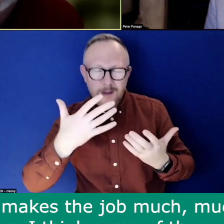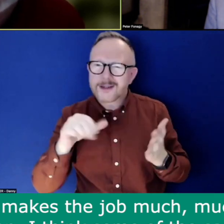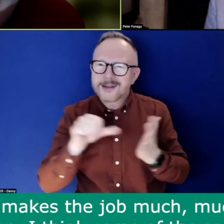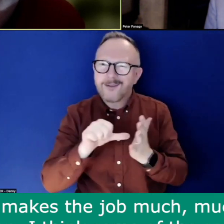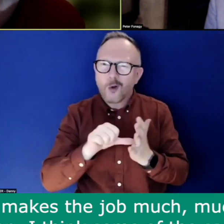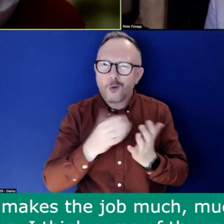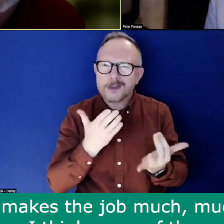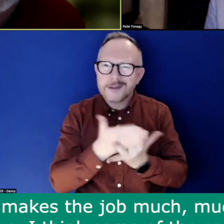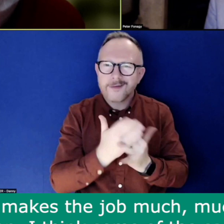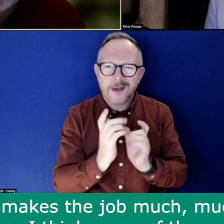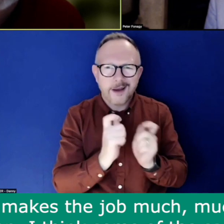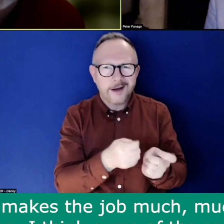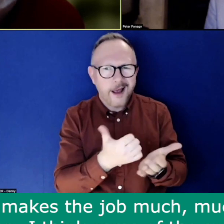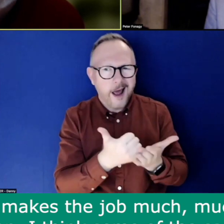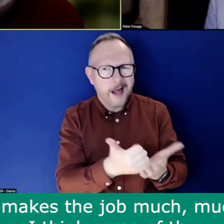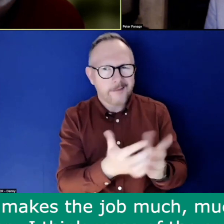prevention,